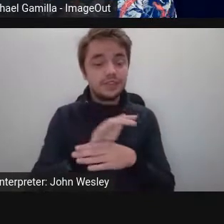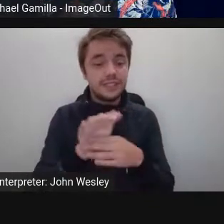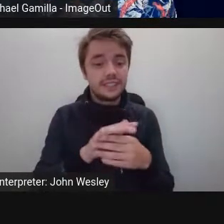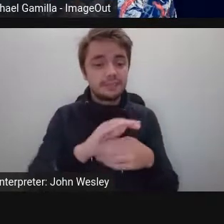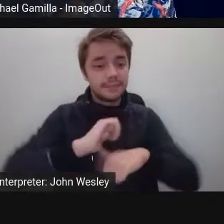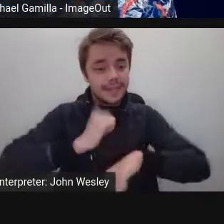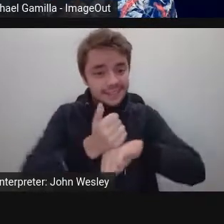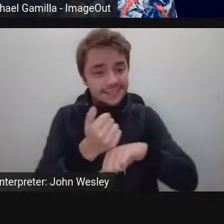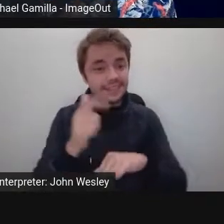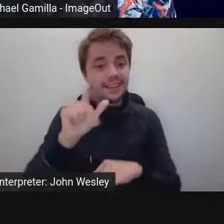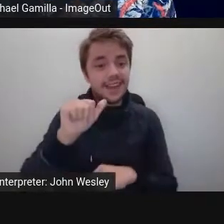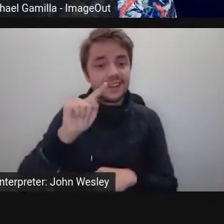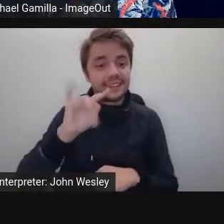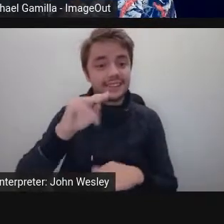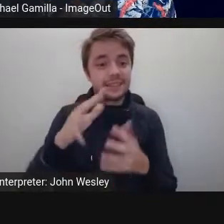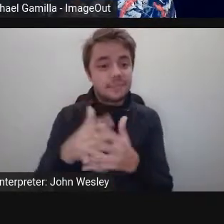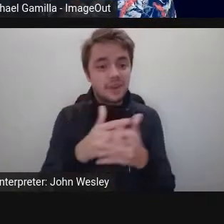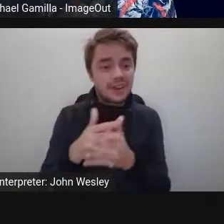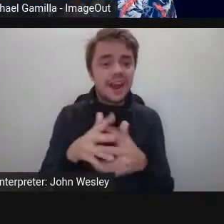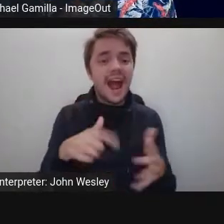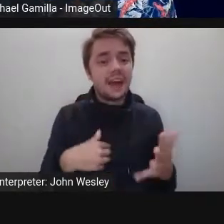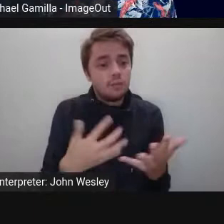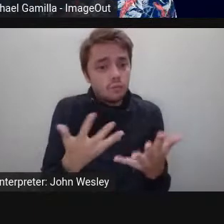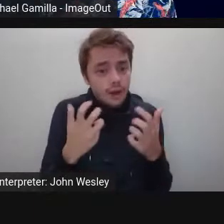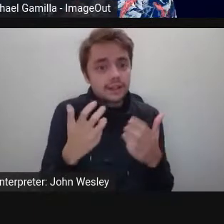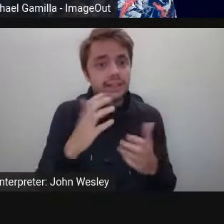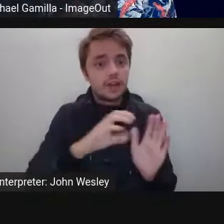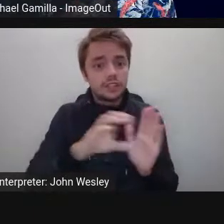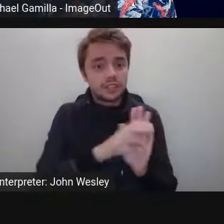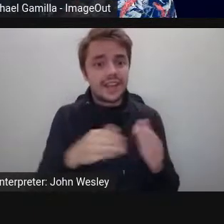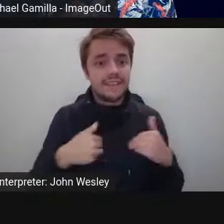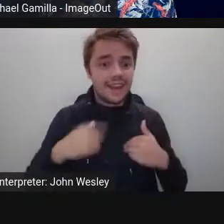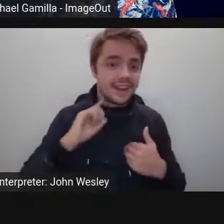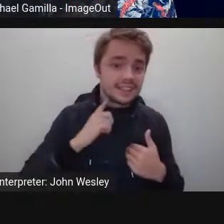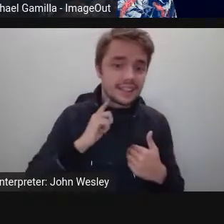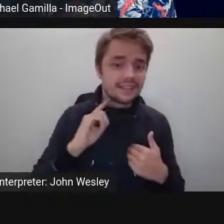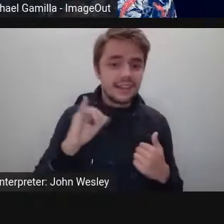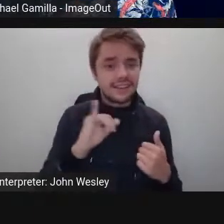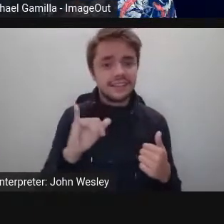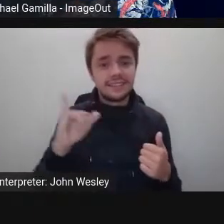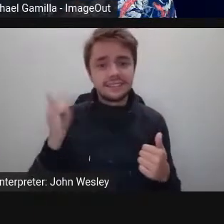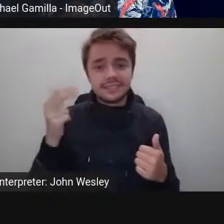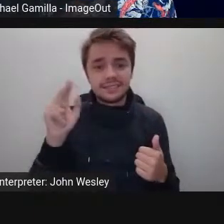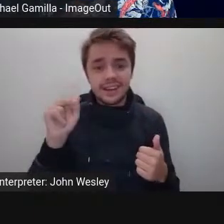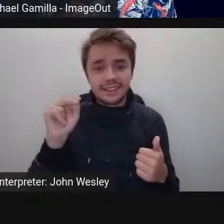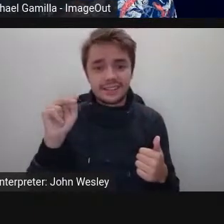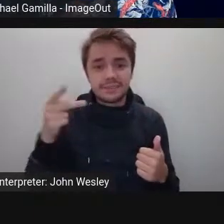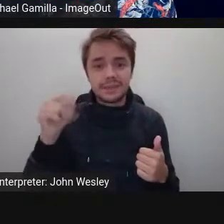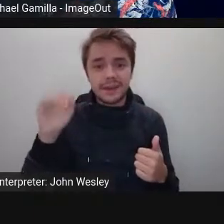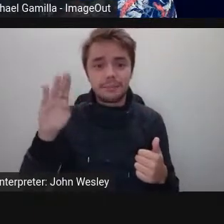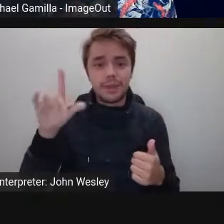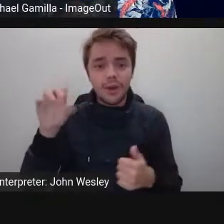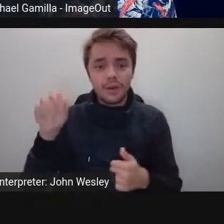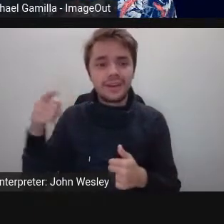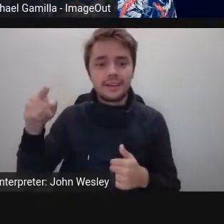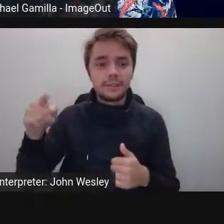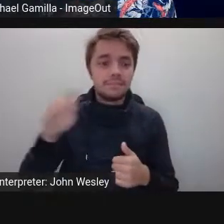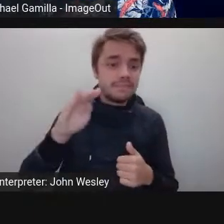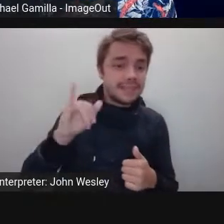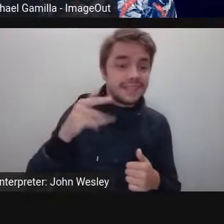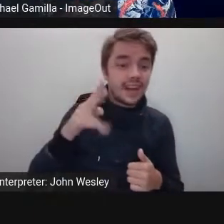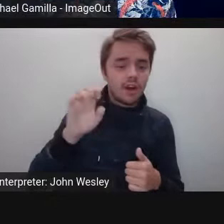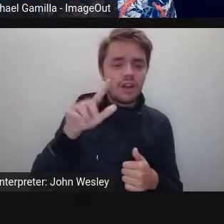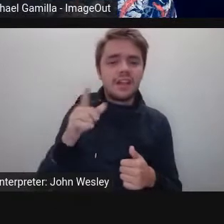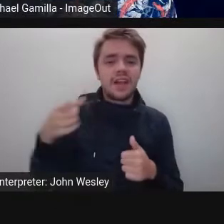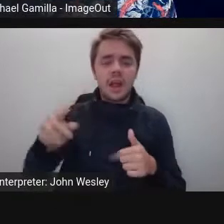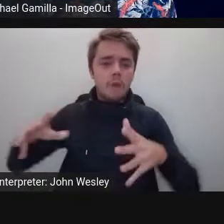that. I want to say, like, Miguel and Juan Pablo, they know they own the fact that they had accents and they went for it. You know,